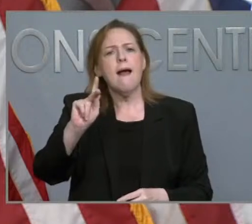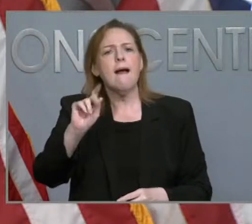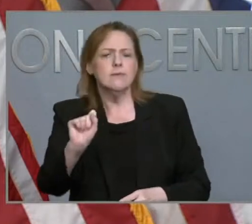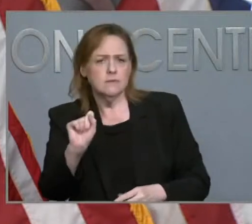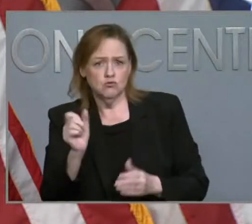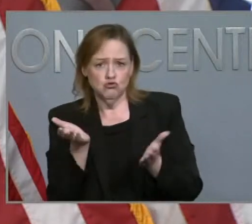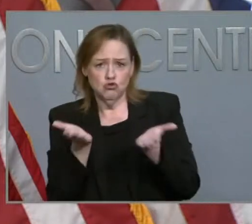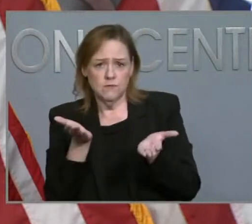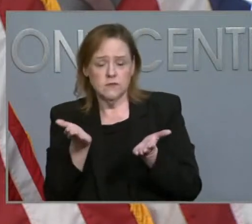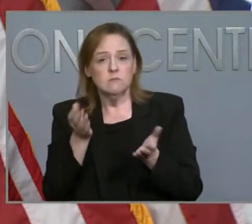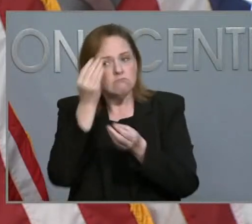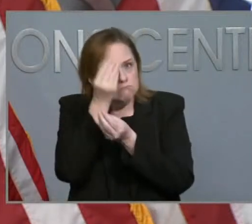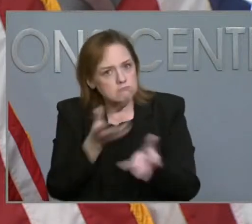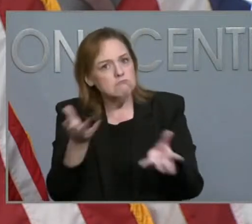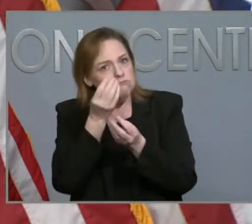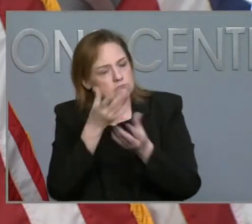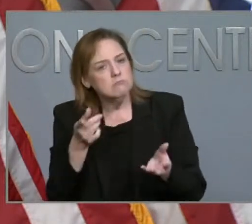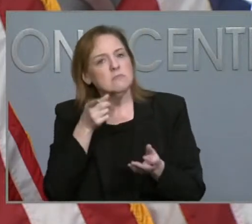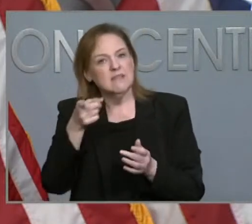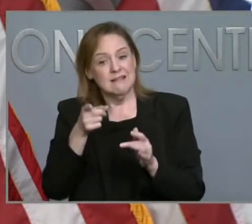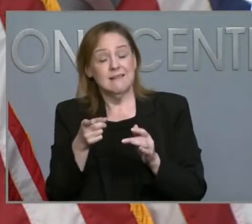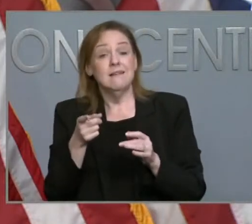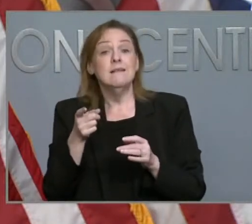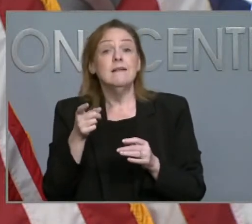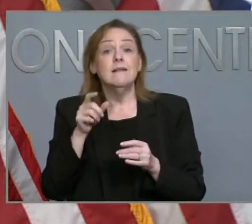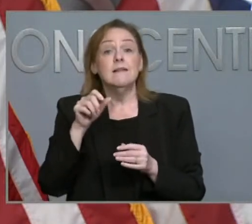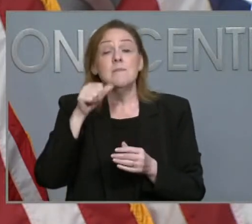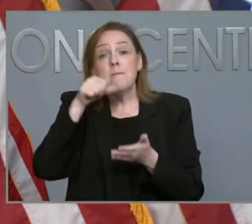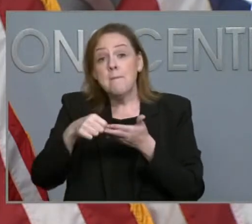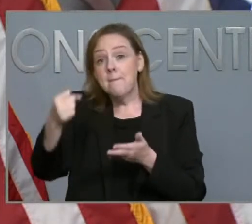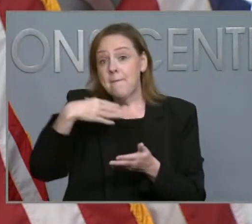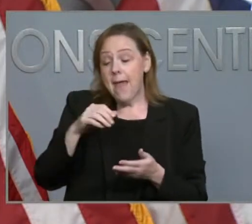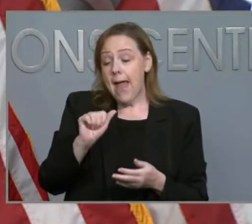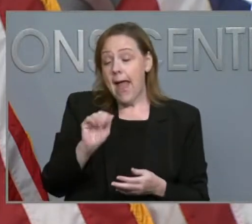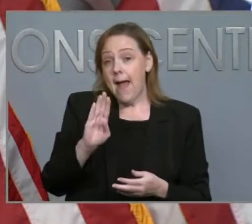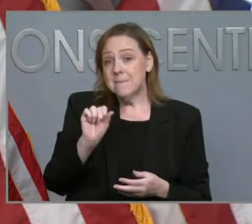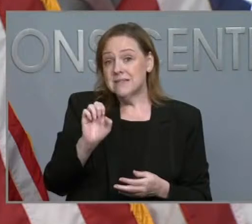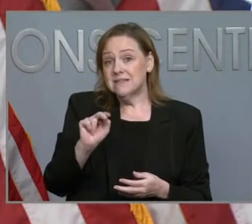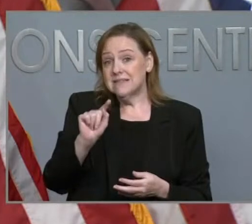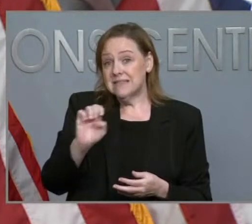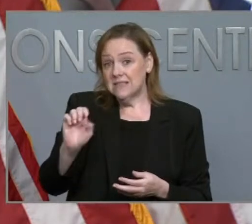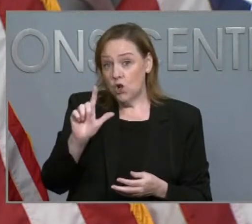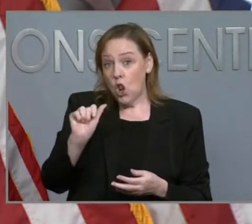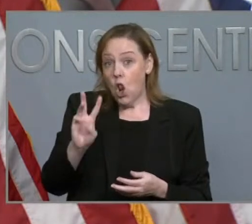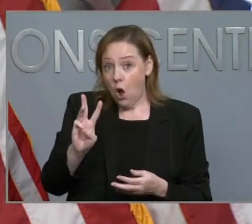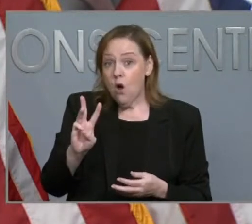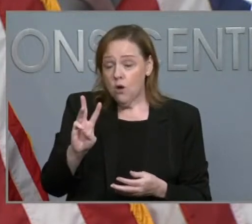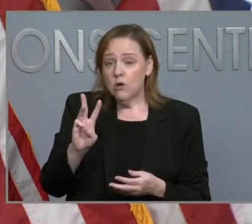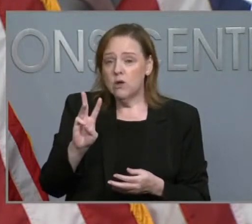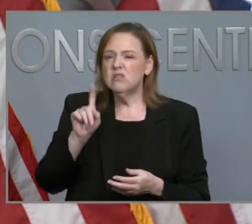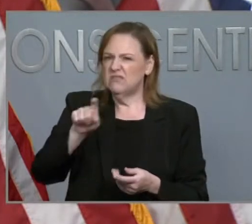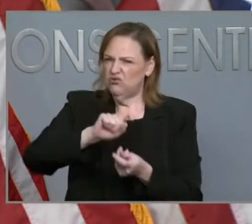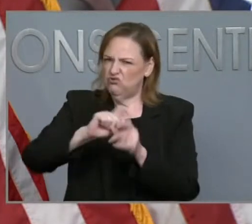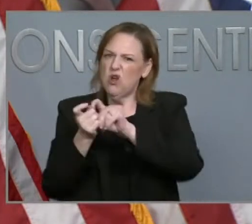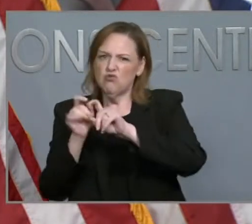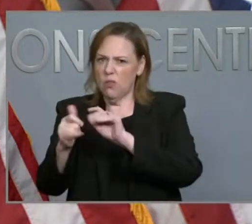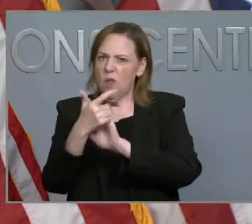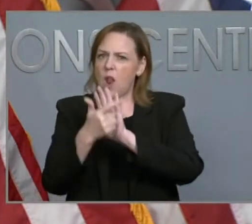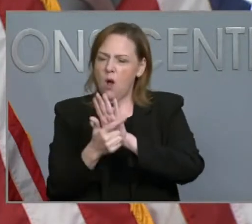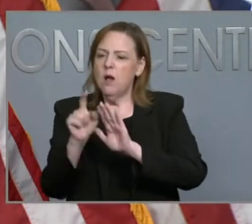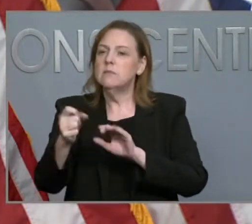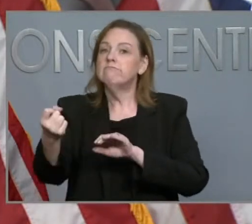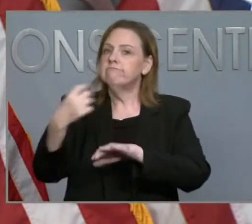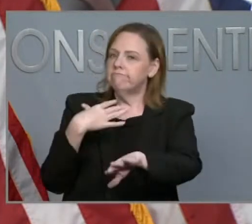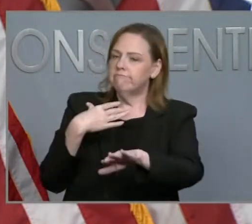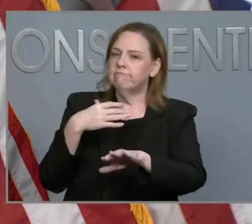in absentee law that requires absentee ballots to be delivered by 7:30 p.m. today, election day, and that there's no longer